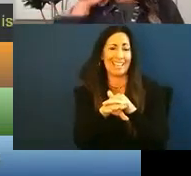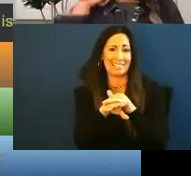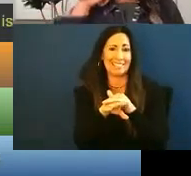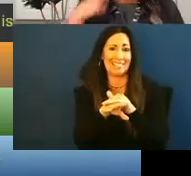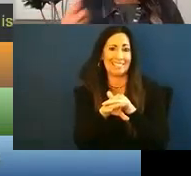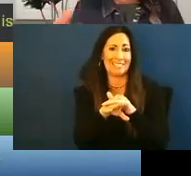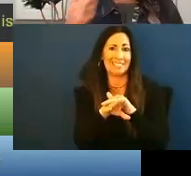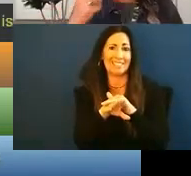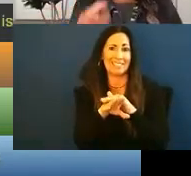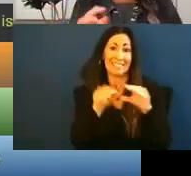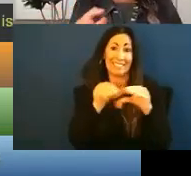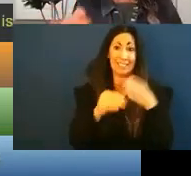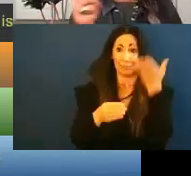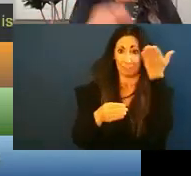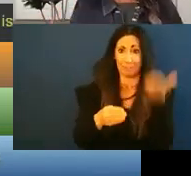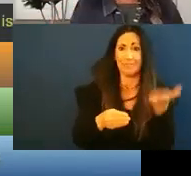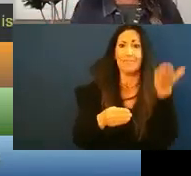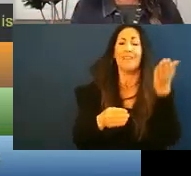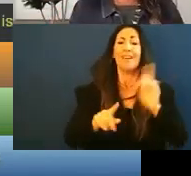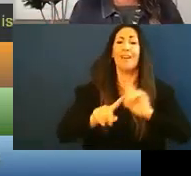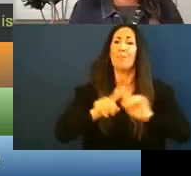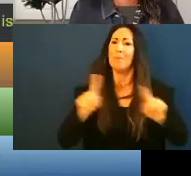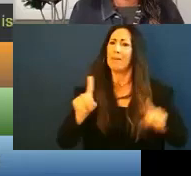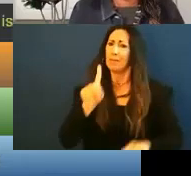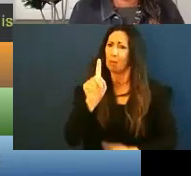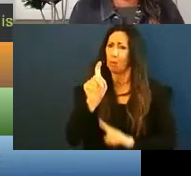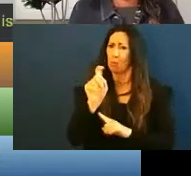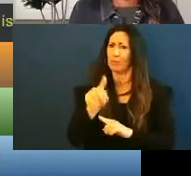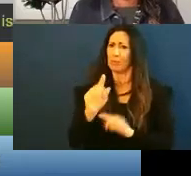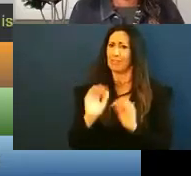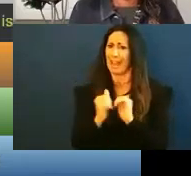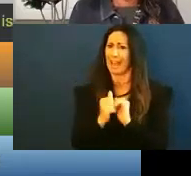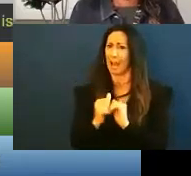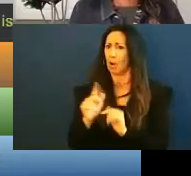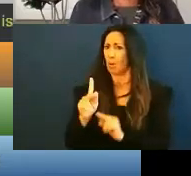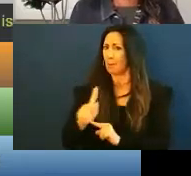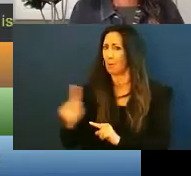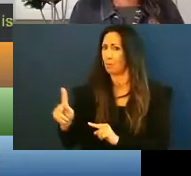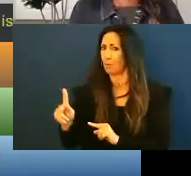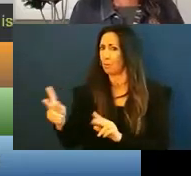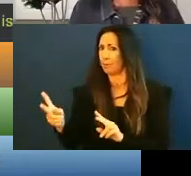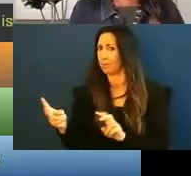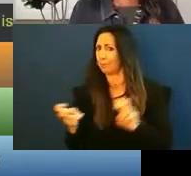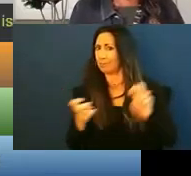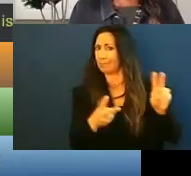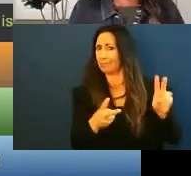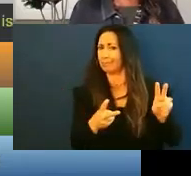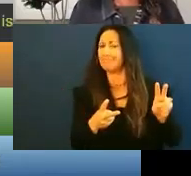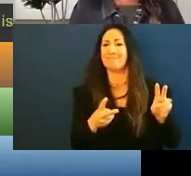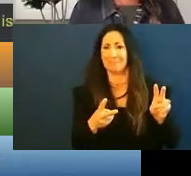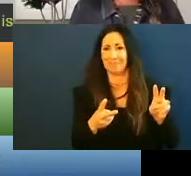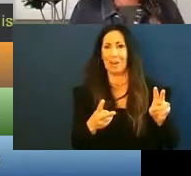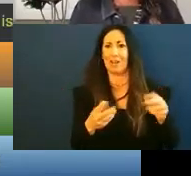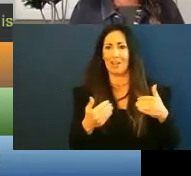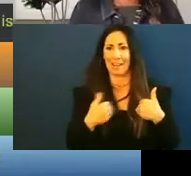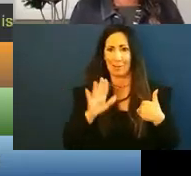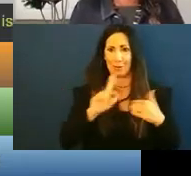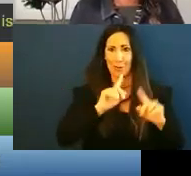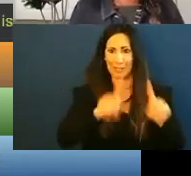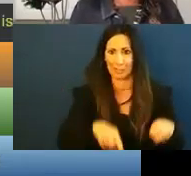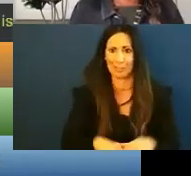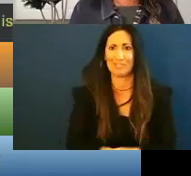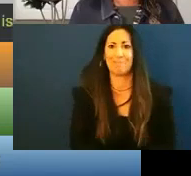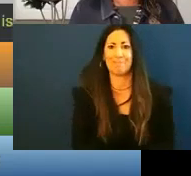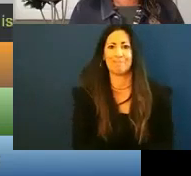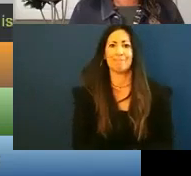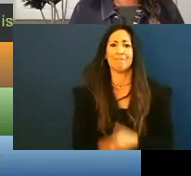thing. But the question is, how do I get a PowerPoint in there? And so the answer is coming to you right now. I have